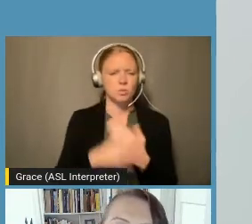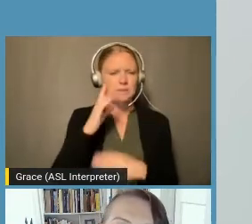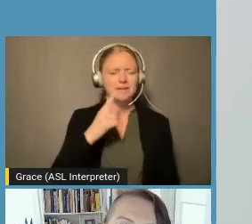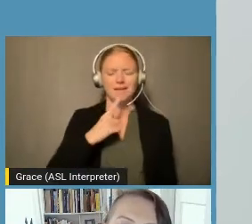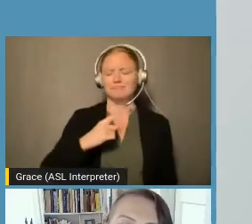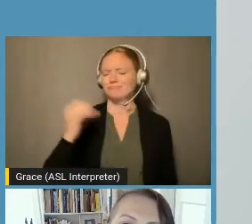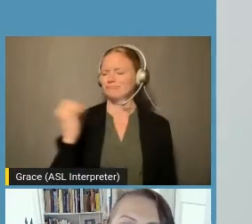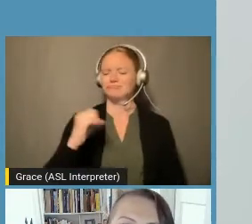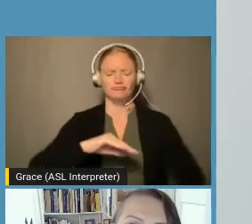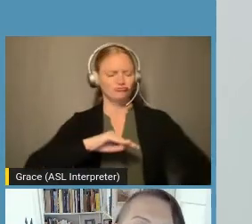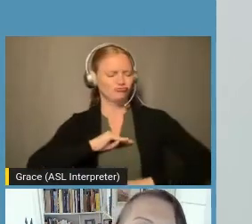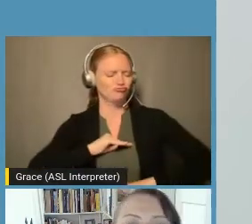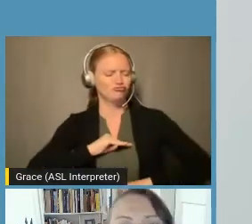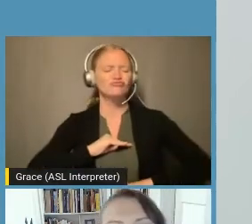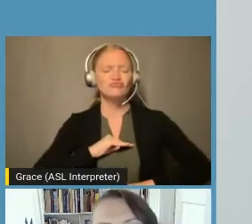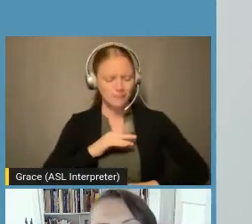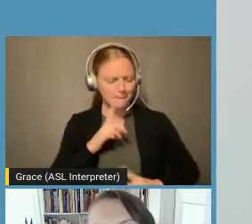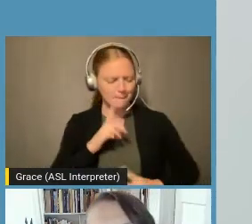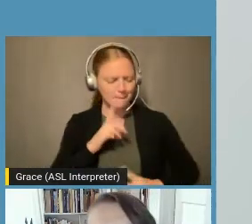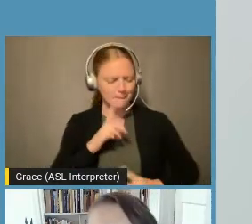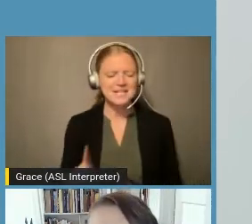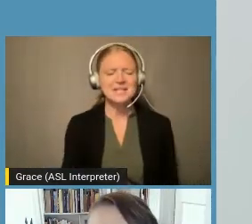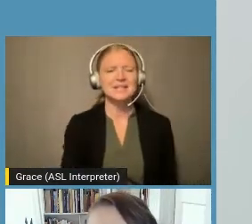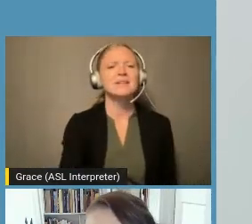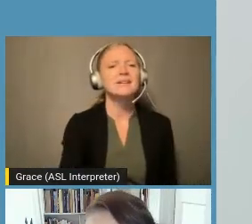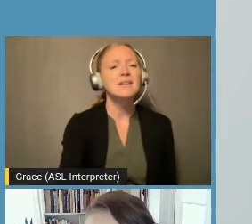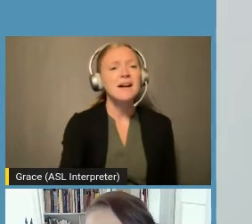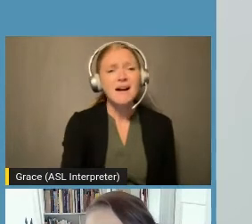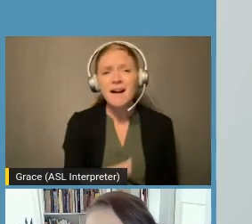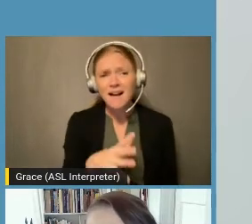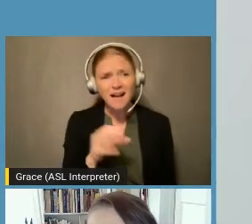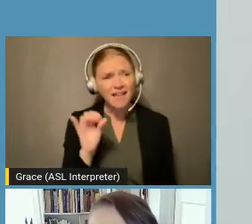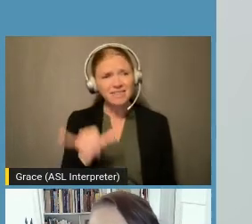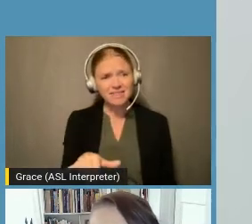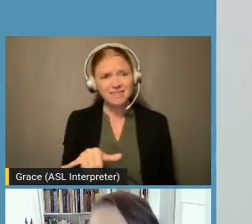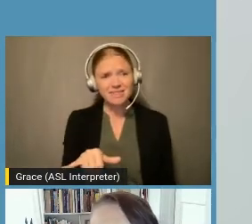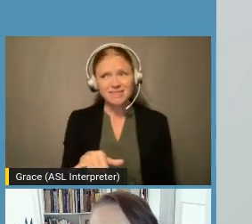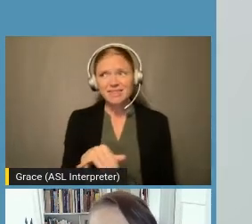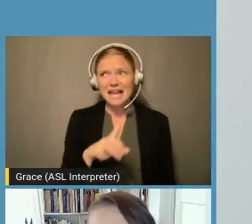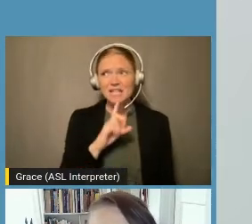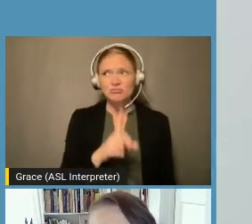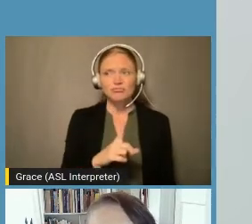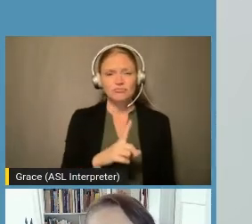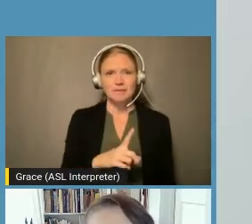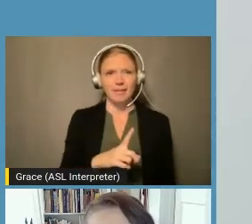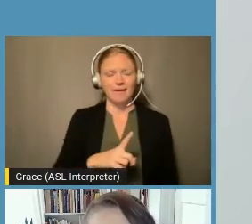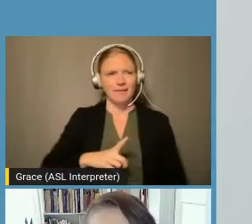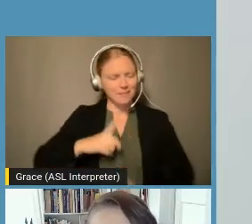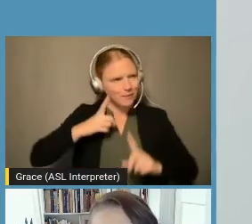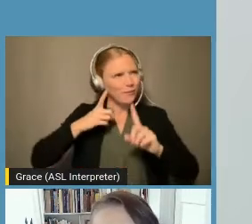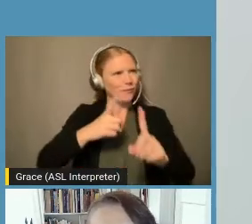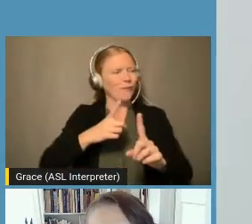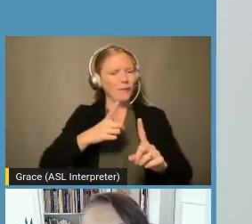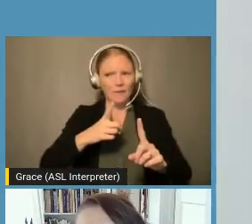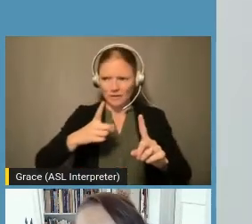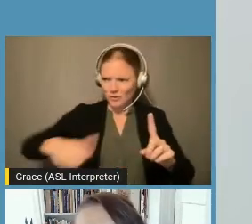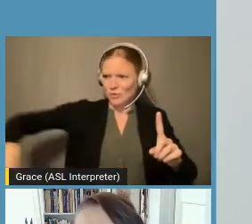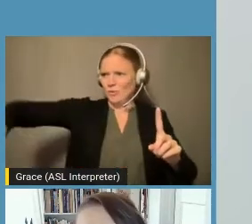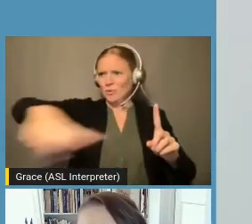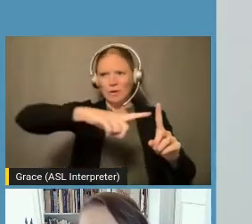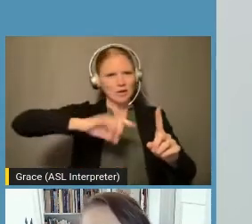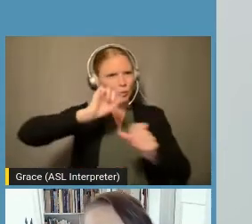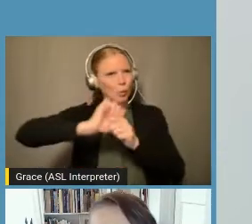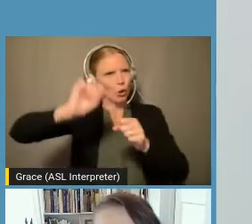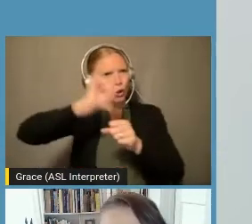that, because that's sort of the North Star then that everybody is working toward. And having that document that you can refer